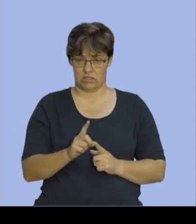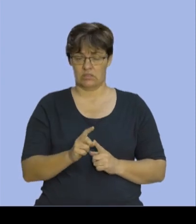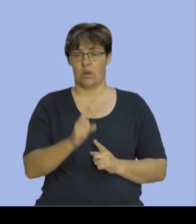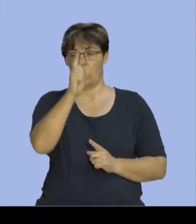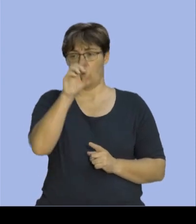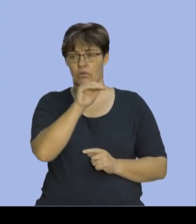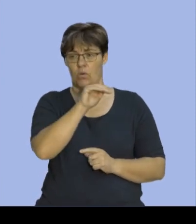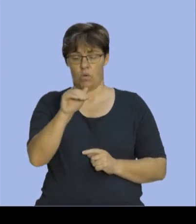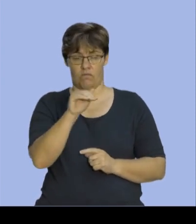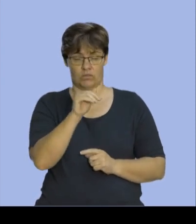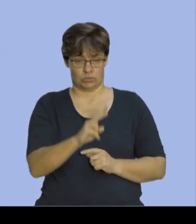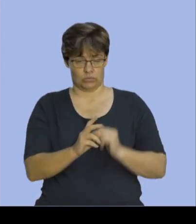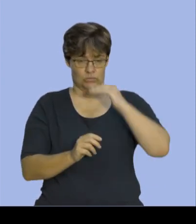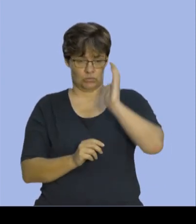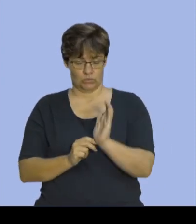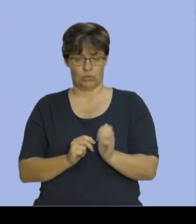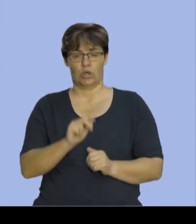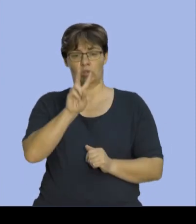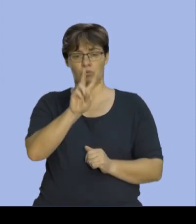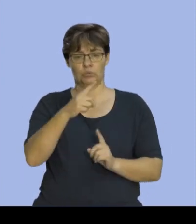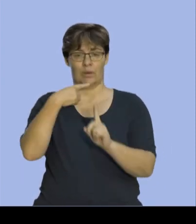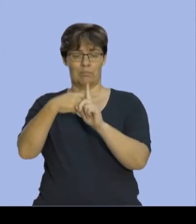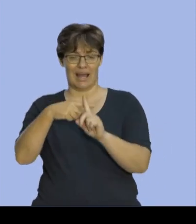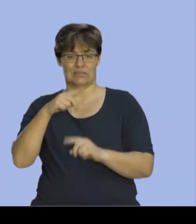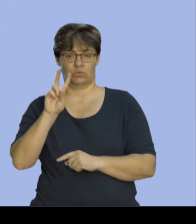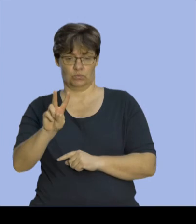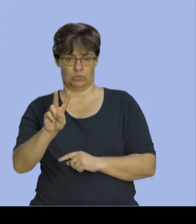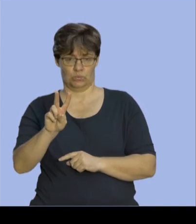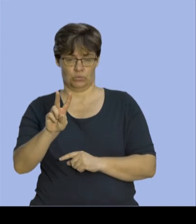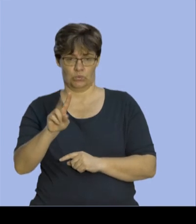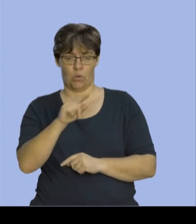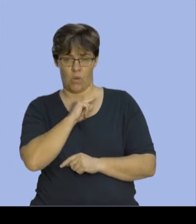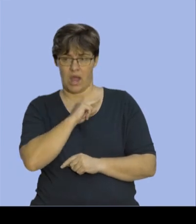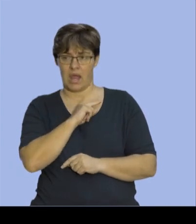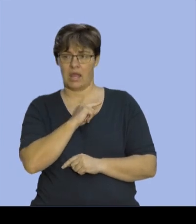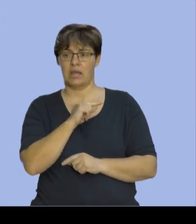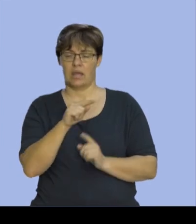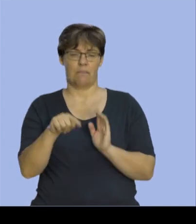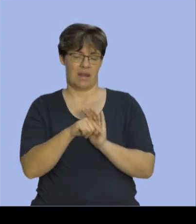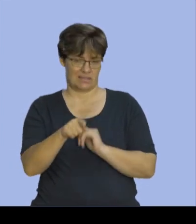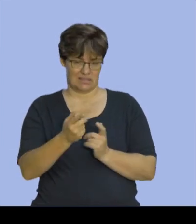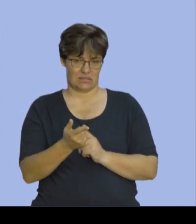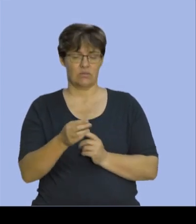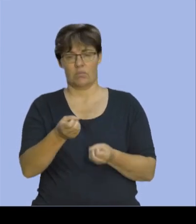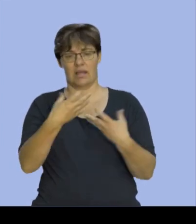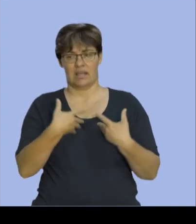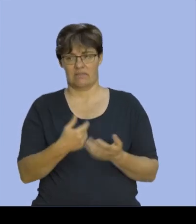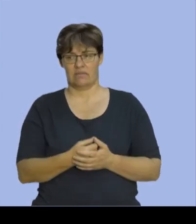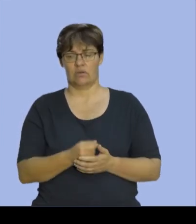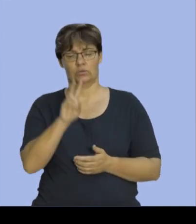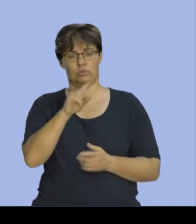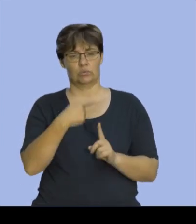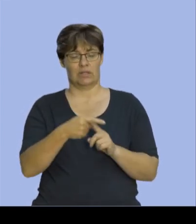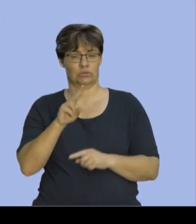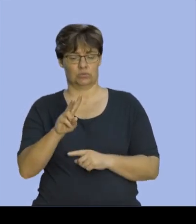over 2 into 2 plus 2. I'm saying plus because it's going to be minus that. And this will just give